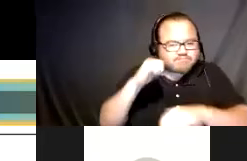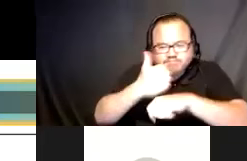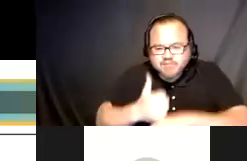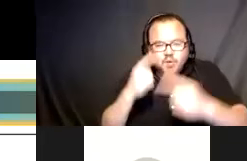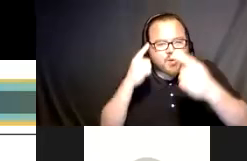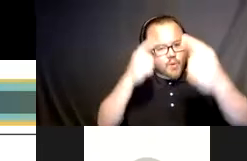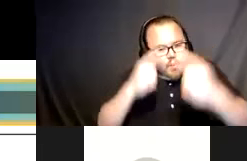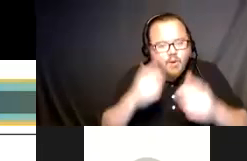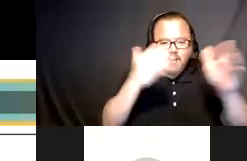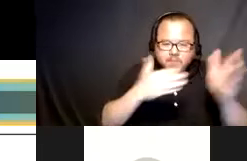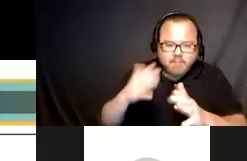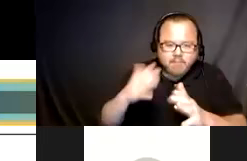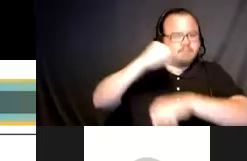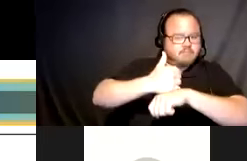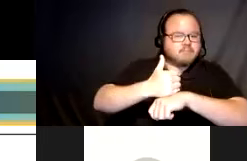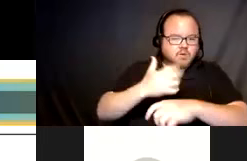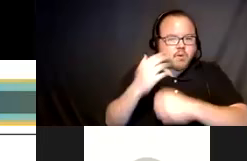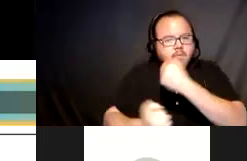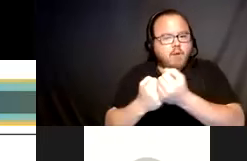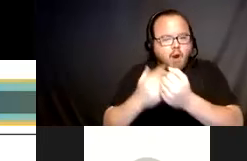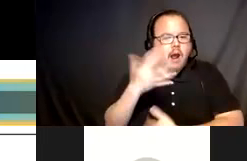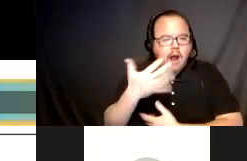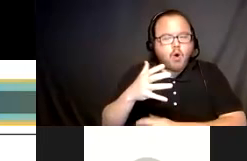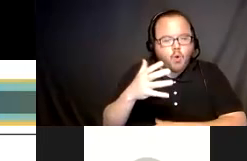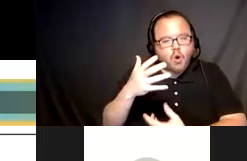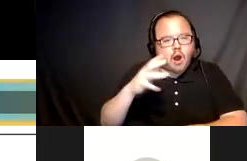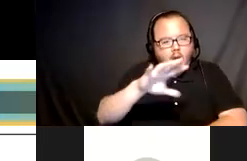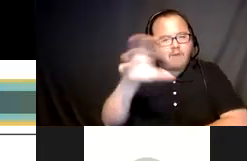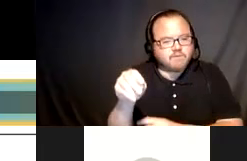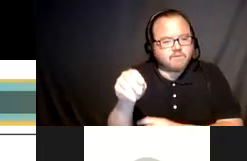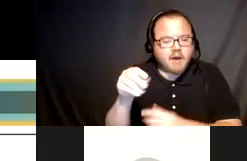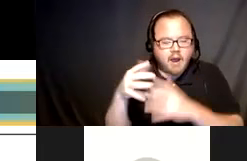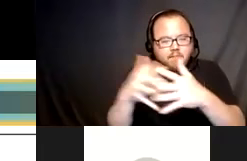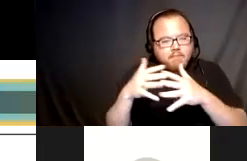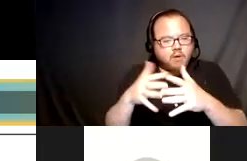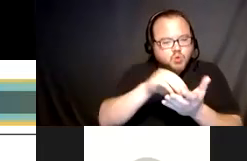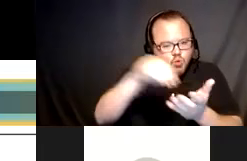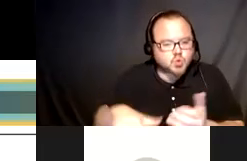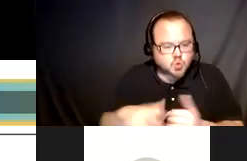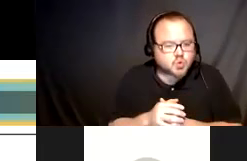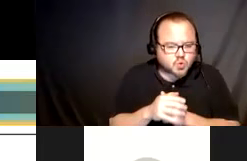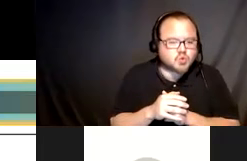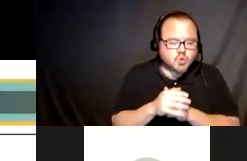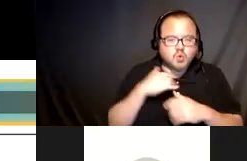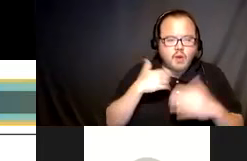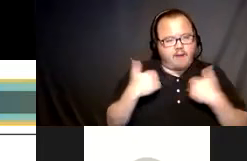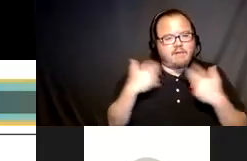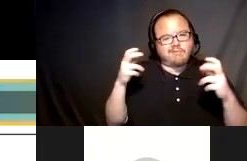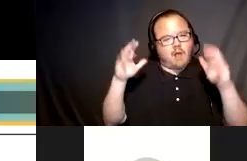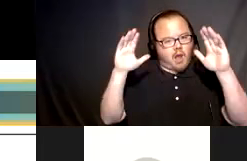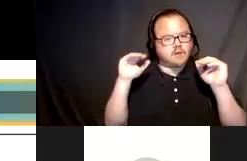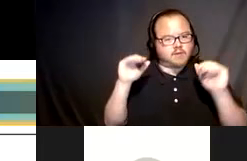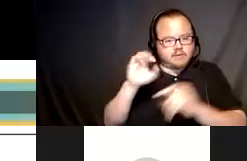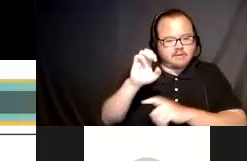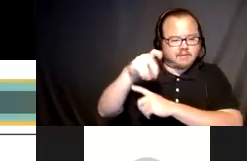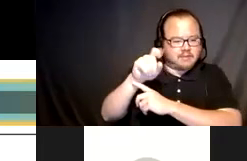plans in place to support our African-American students. And those are actually tied also with board expectations. And so that's something